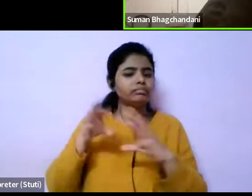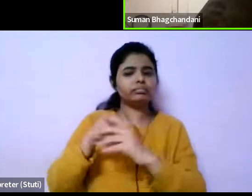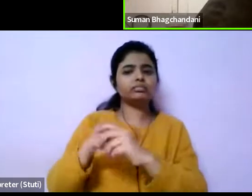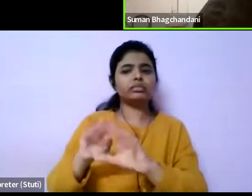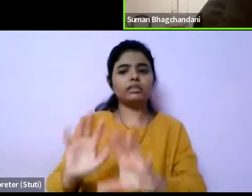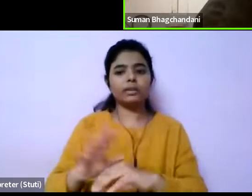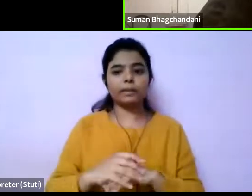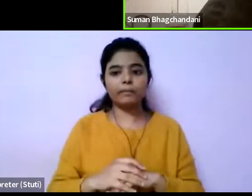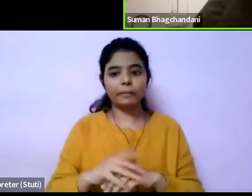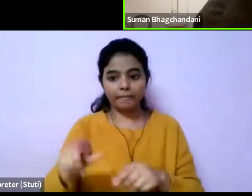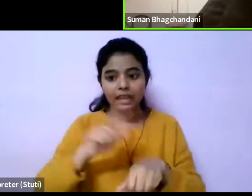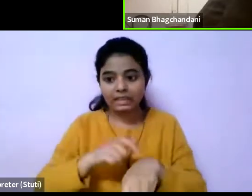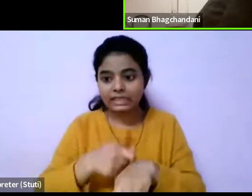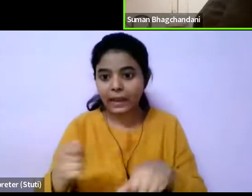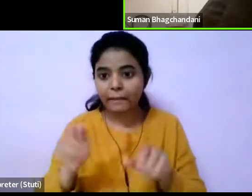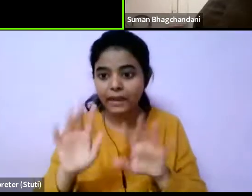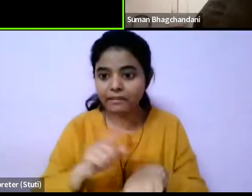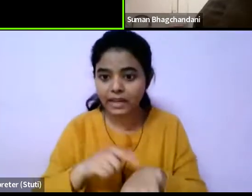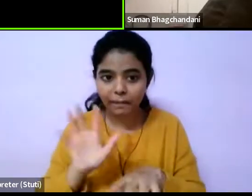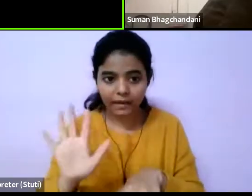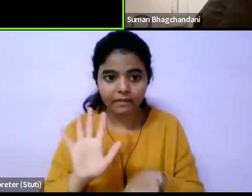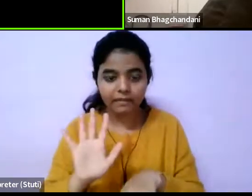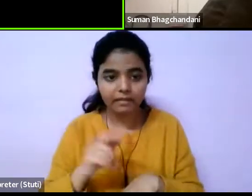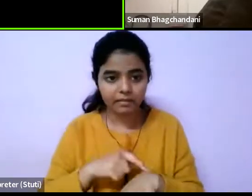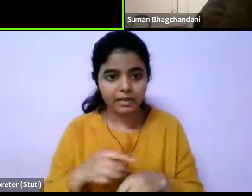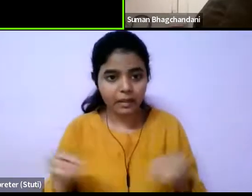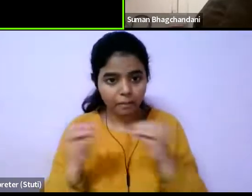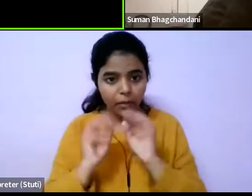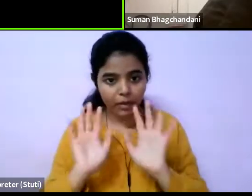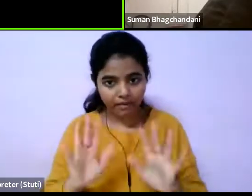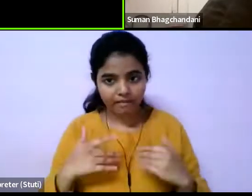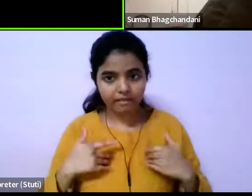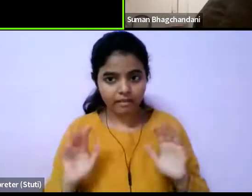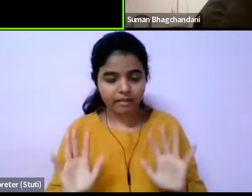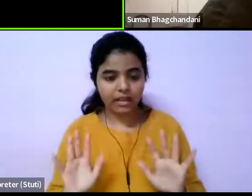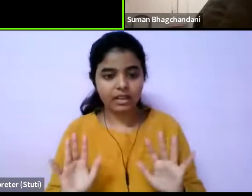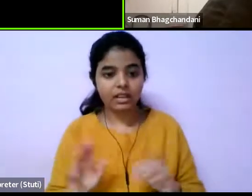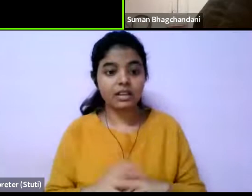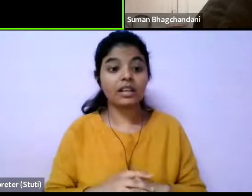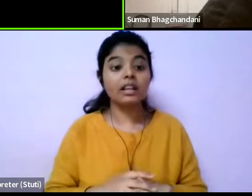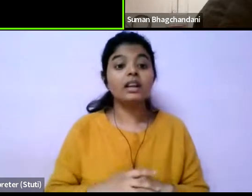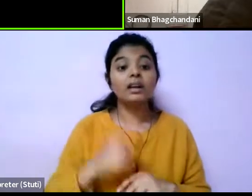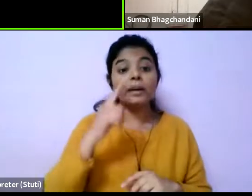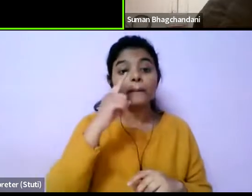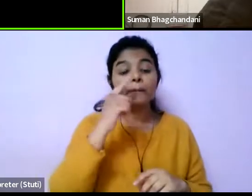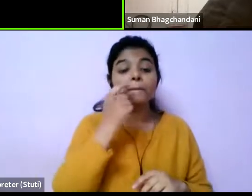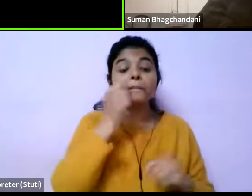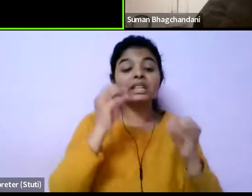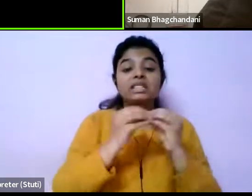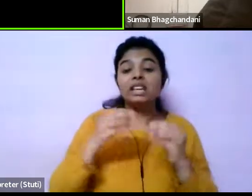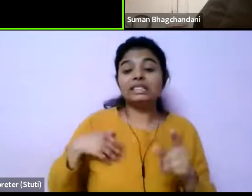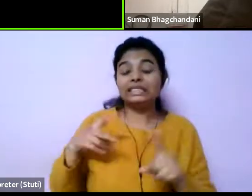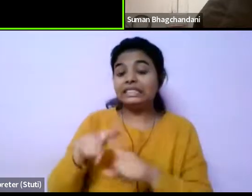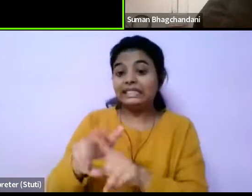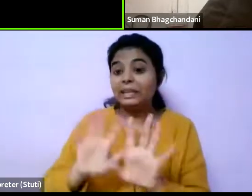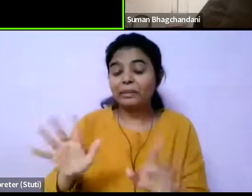Do I have time? I'm so sorry. I didn't want to interrupt you, Suman, but I think you've